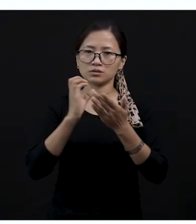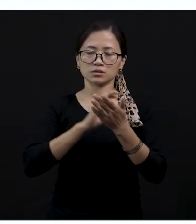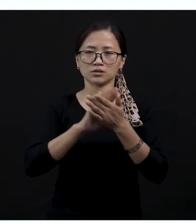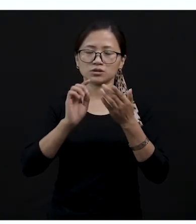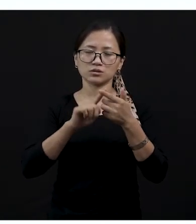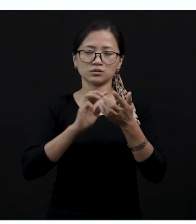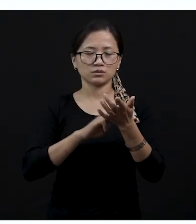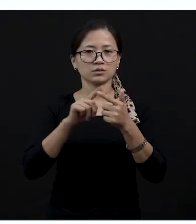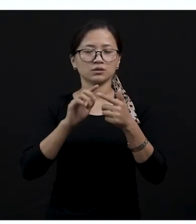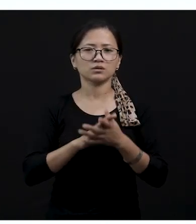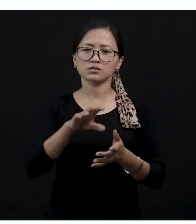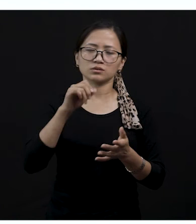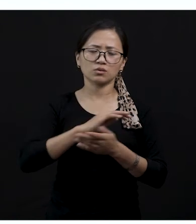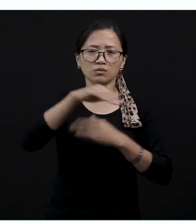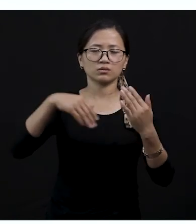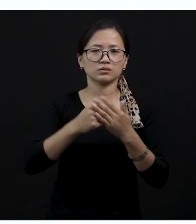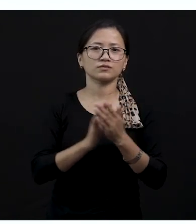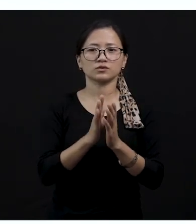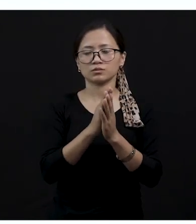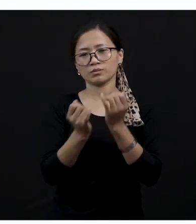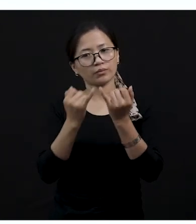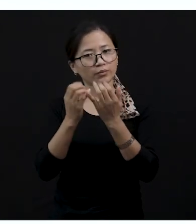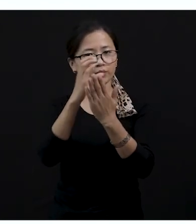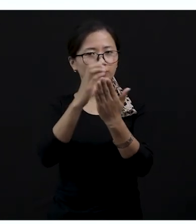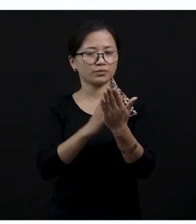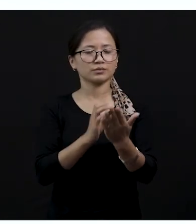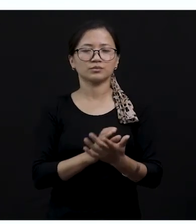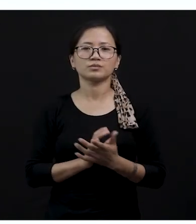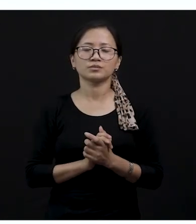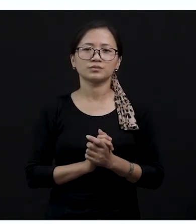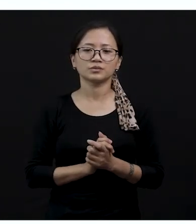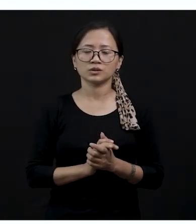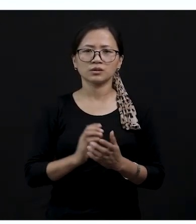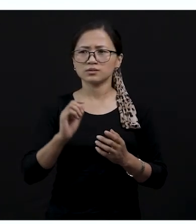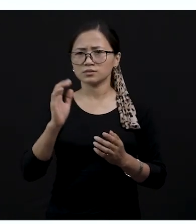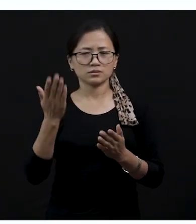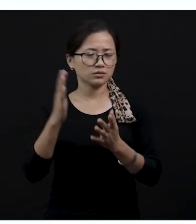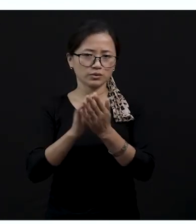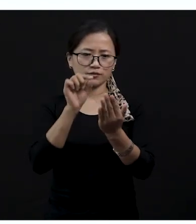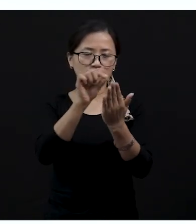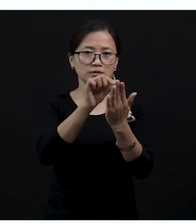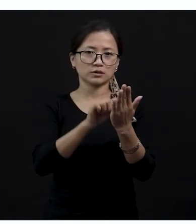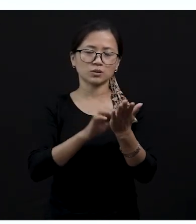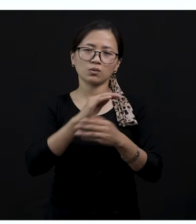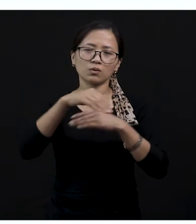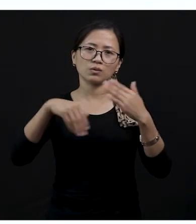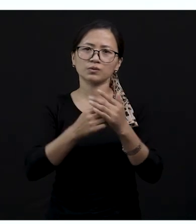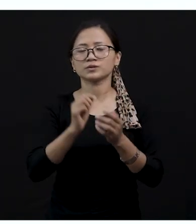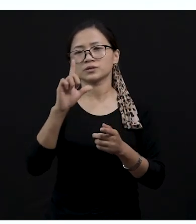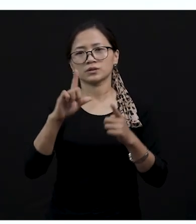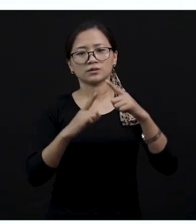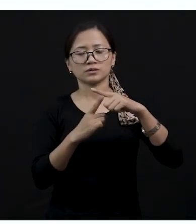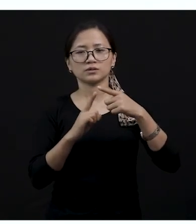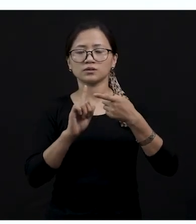poem are, we will take the whole of the poem and we will, since we have indicated all the